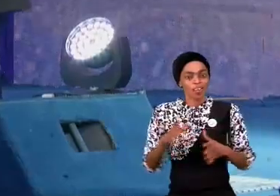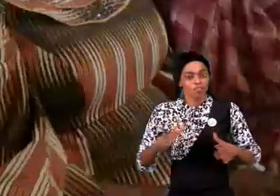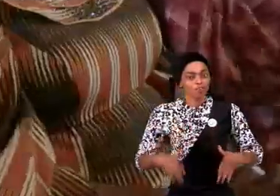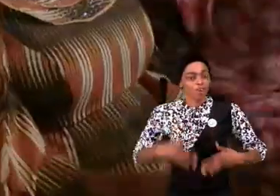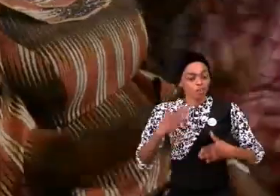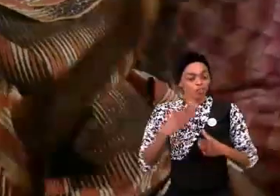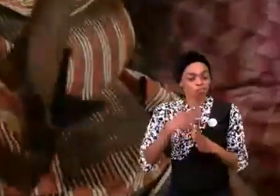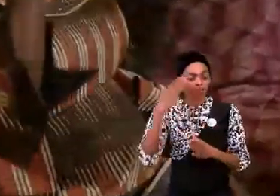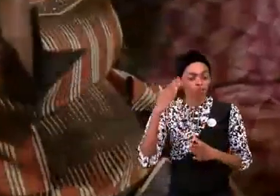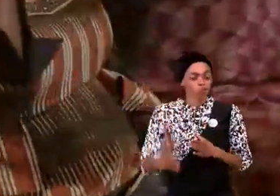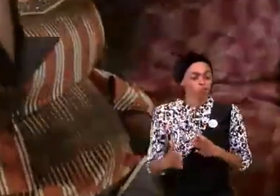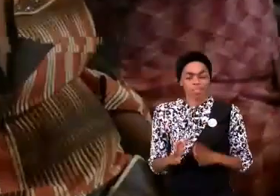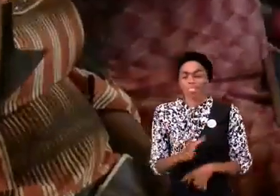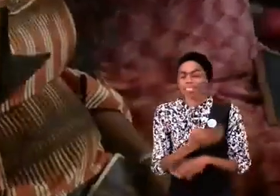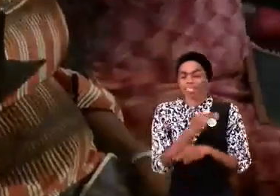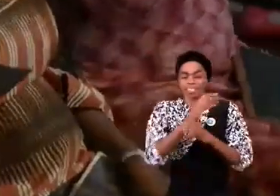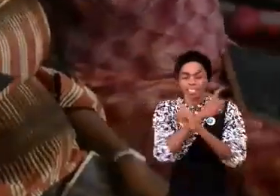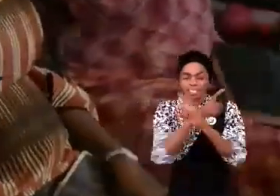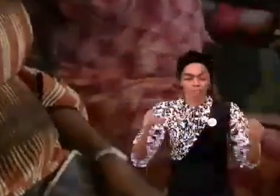Jesus' name.